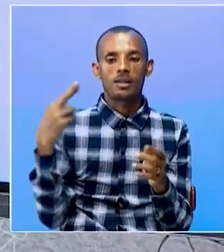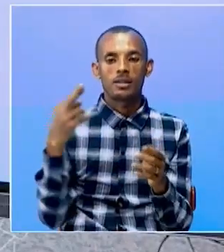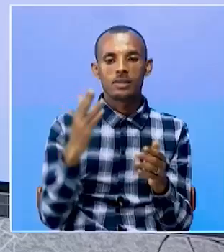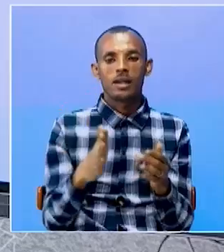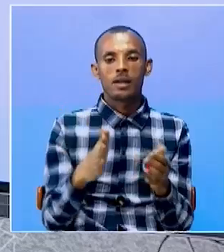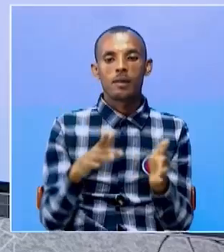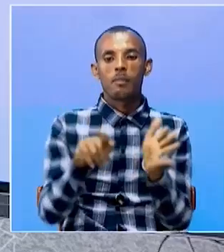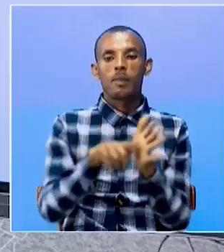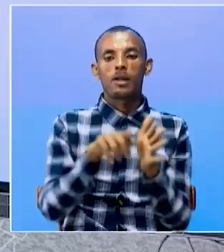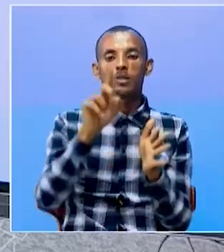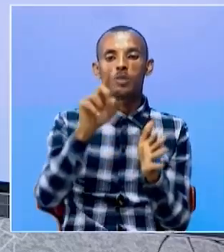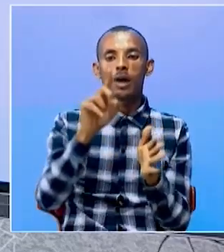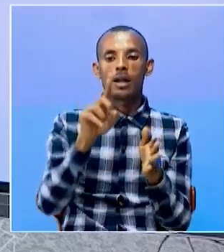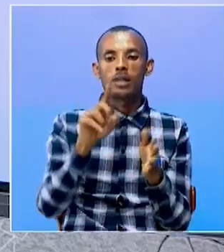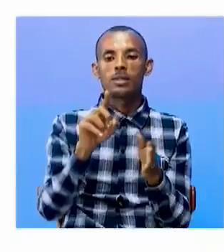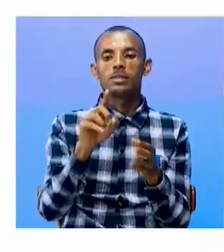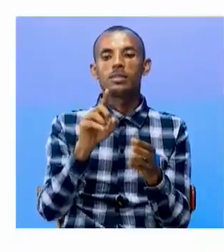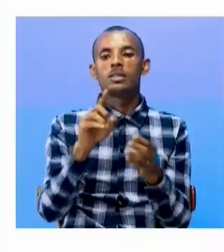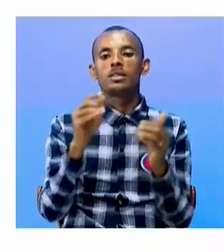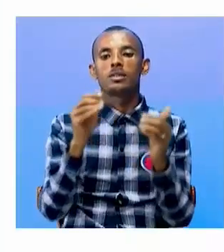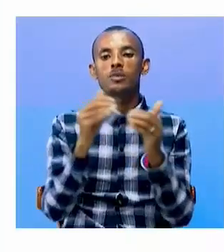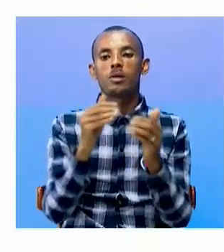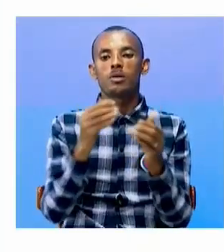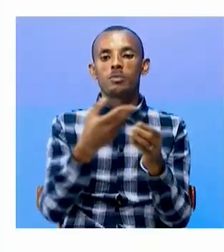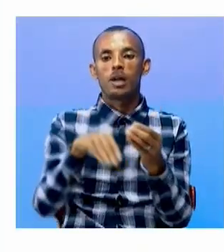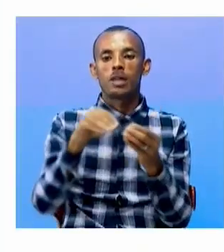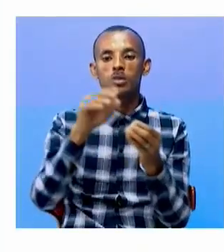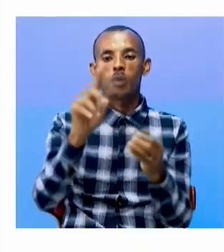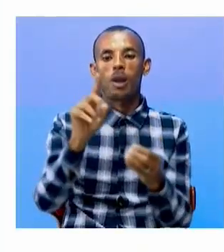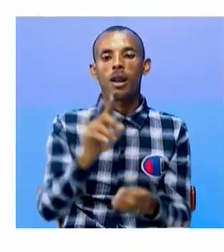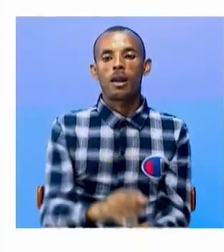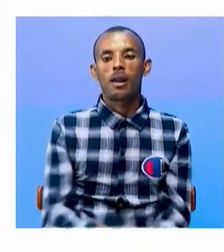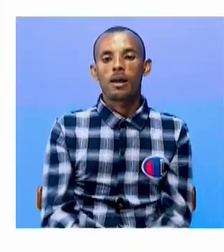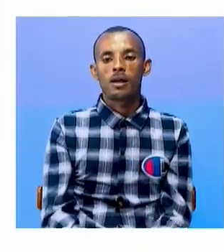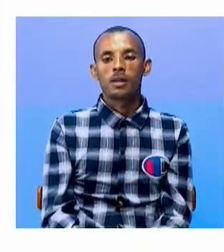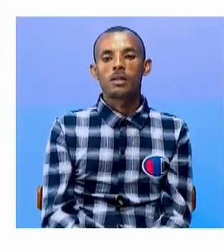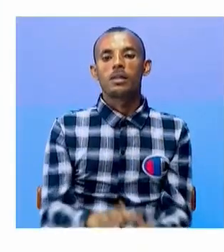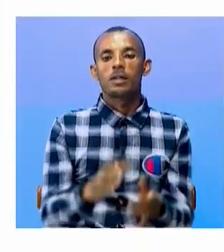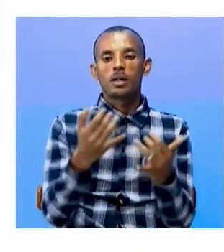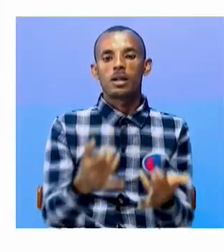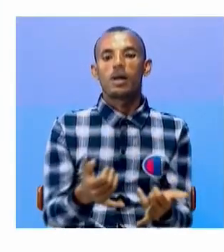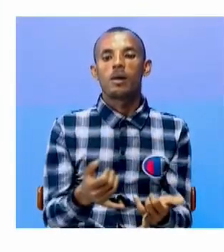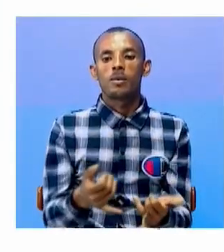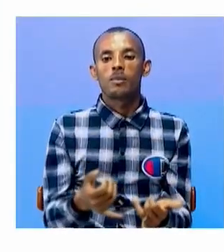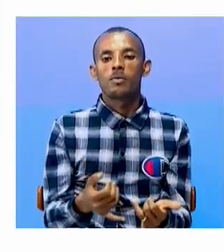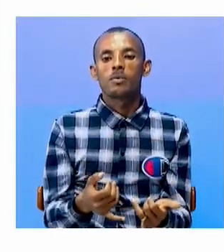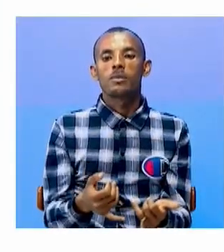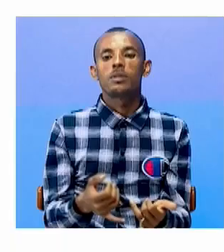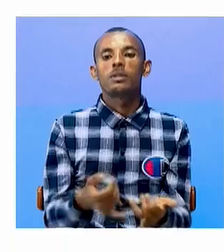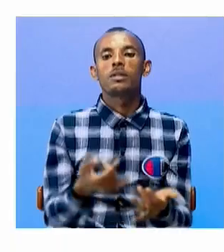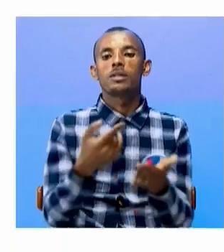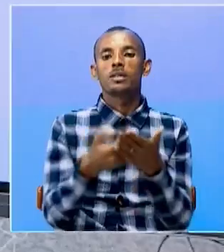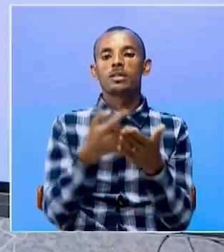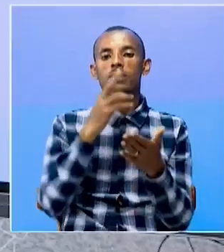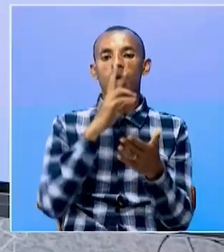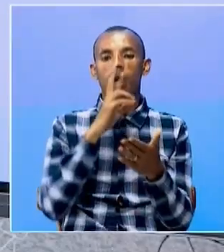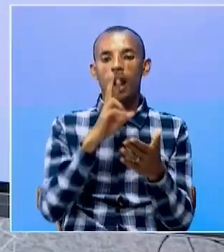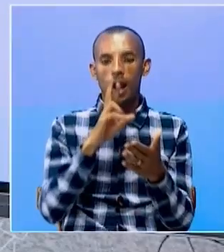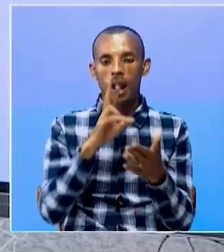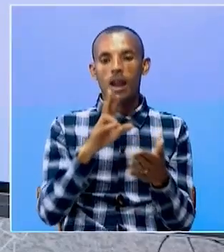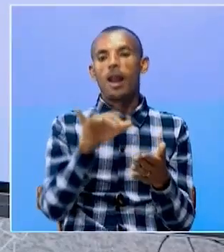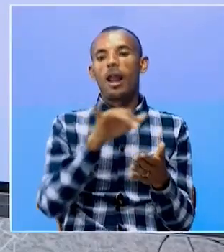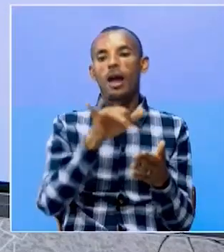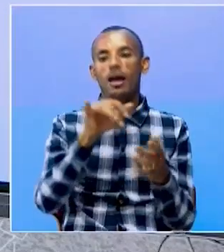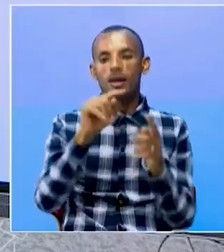becomes plus, good. It becomes +1. Now, these are like terms. Let's just